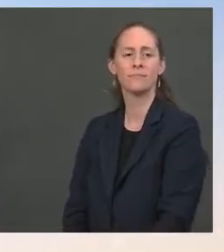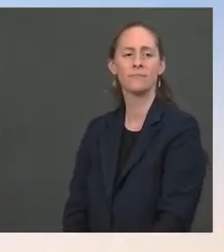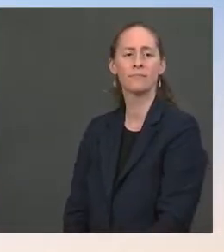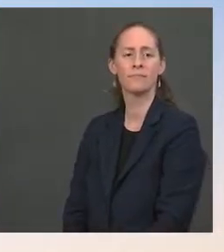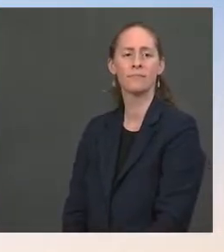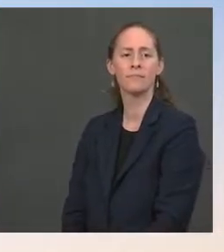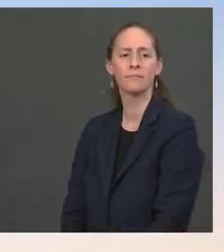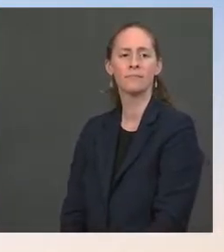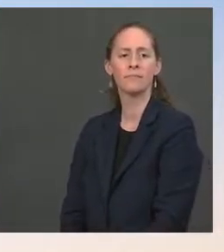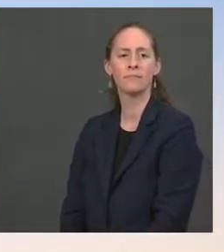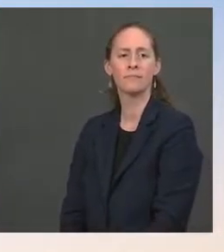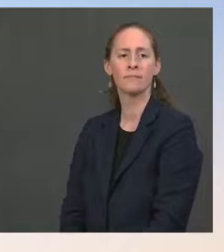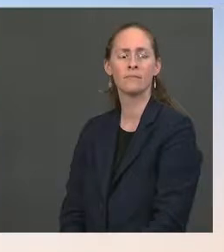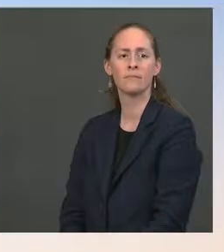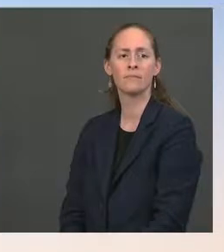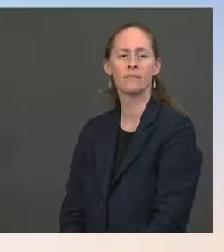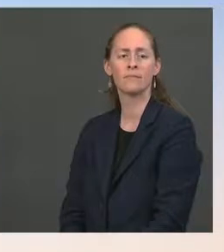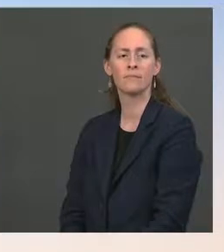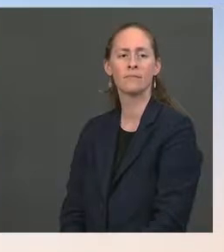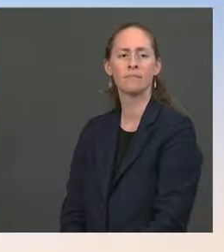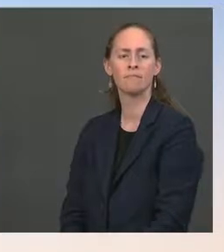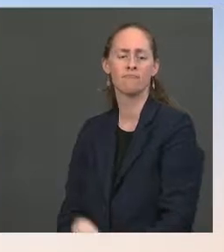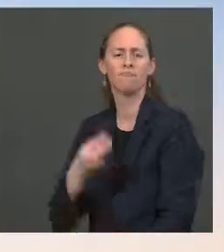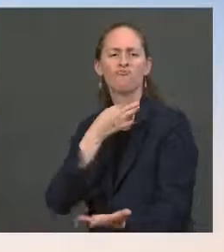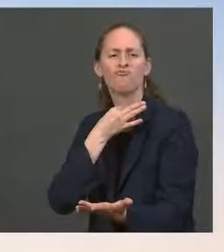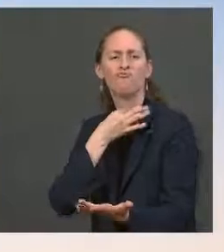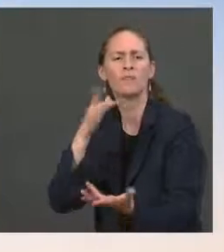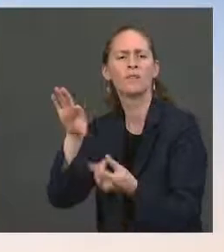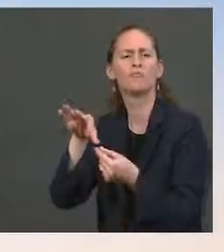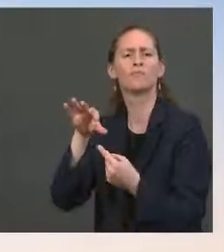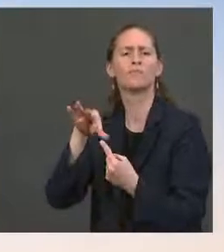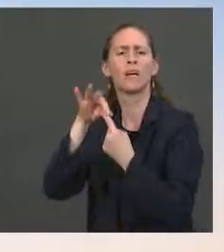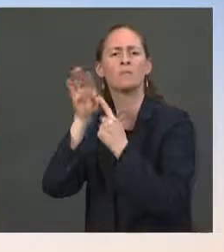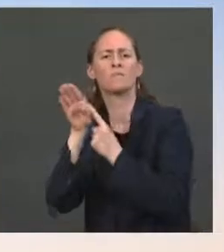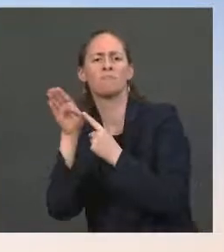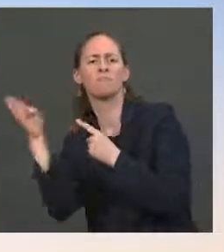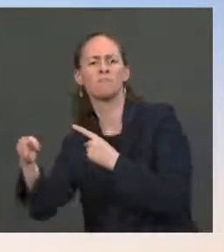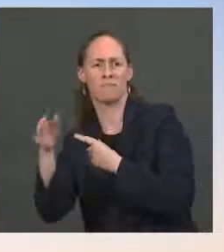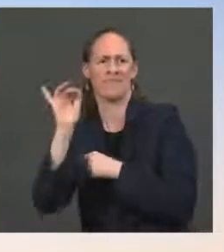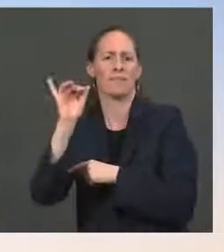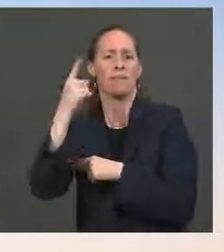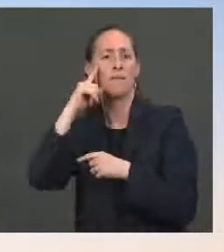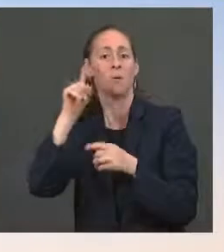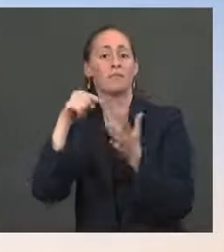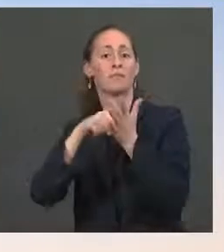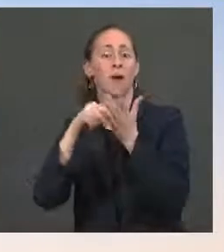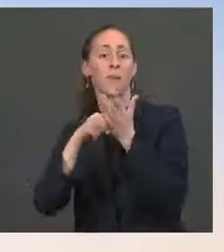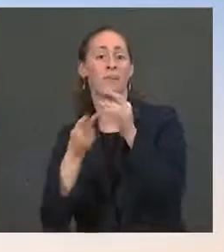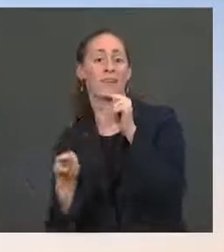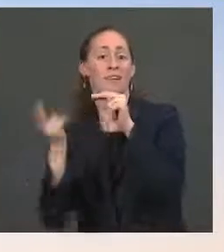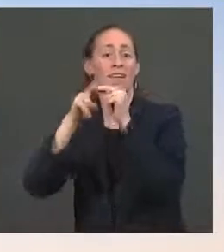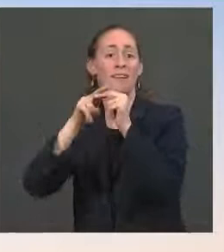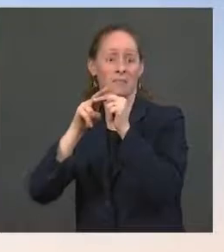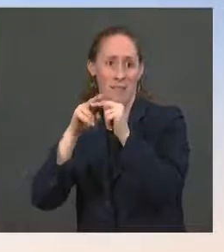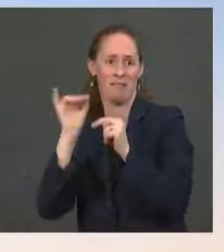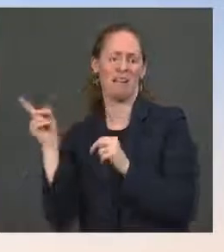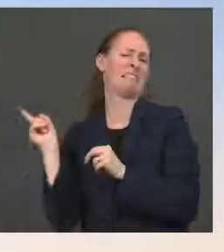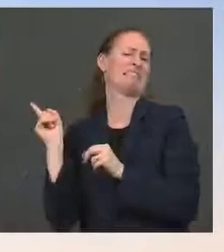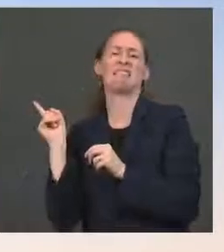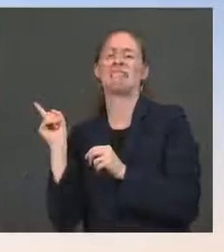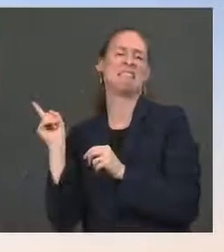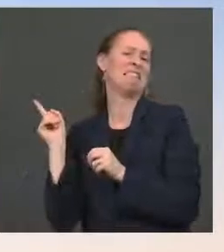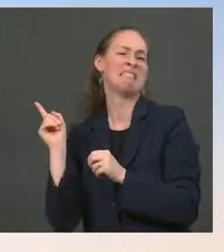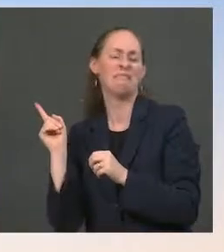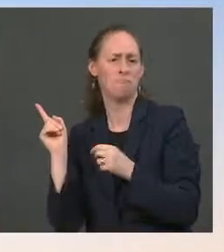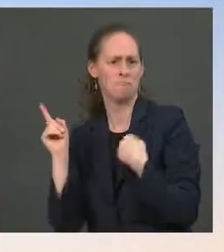that reconciliation was a risky way to get the debt ceiling through. And I know that you've said that there's potentially